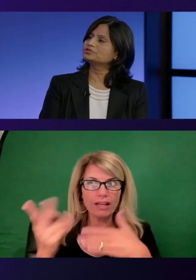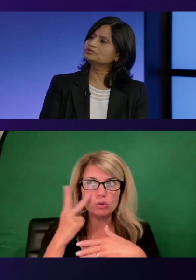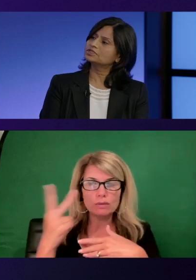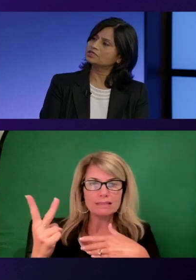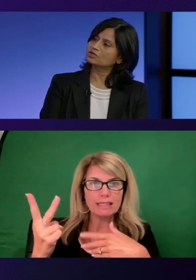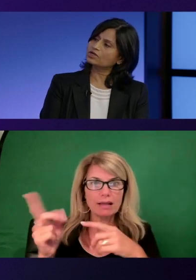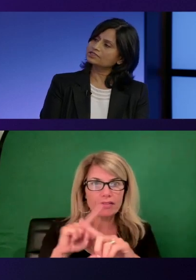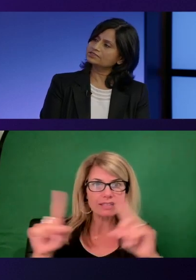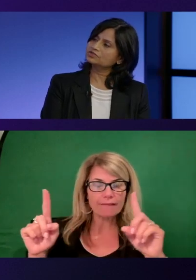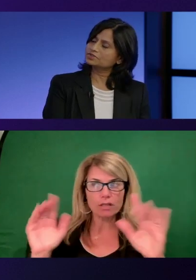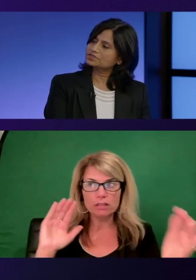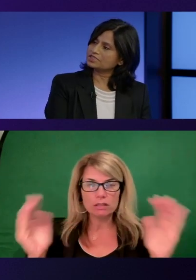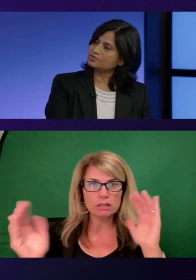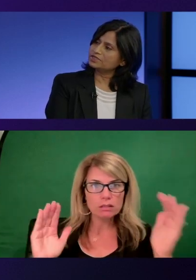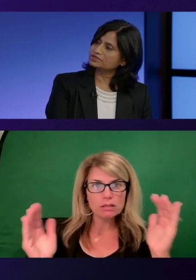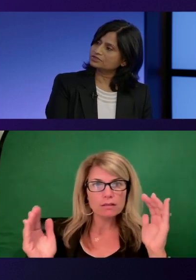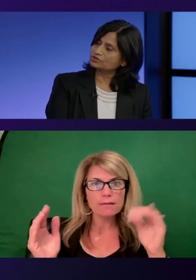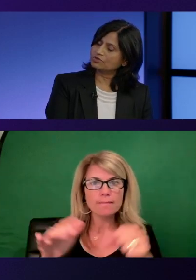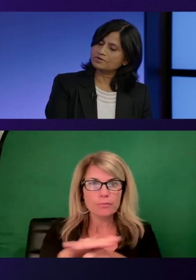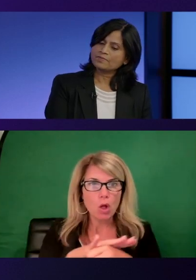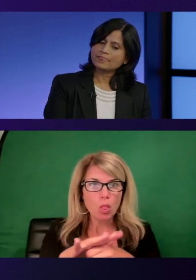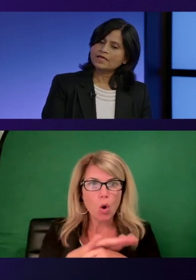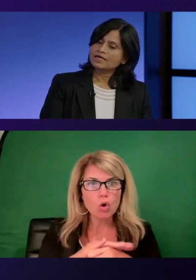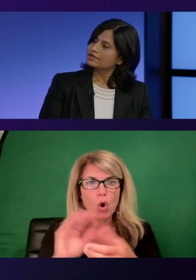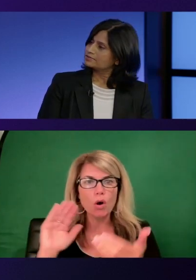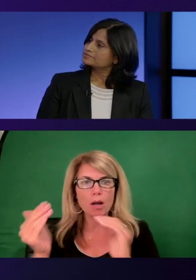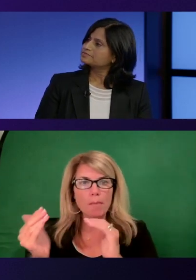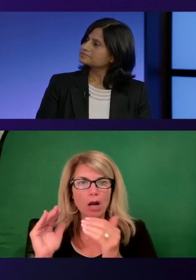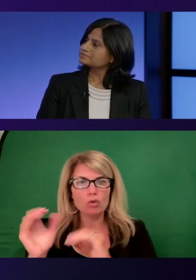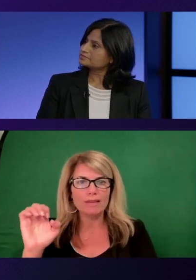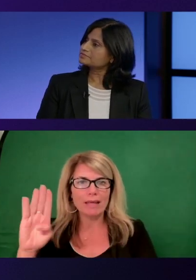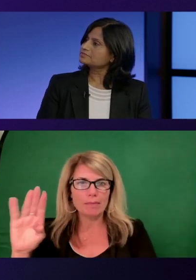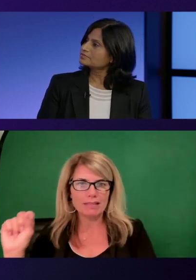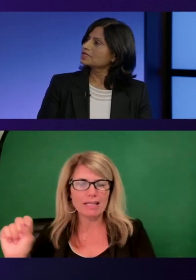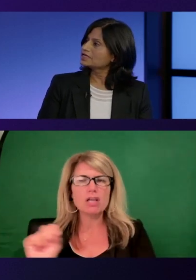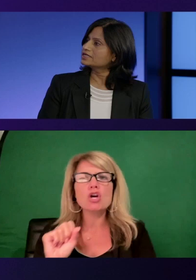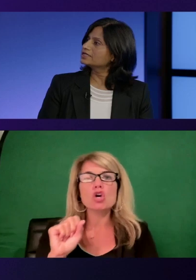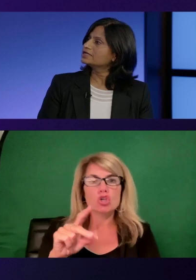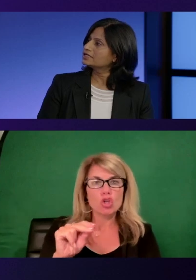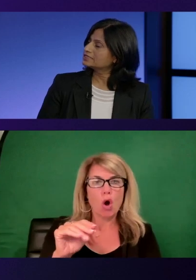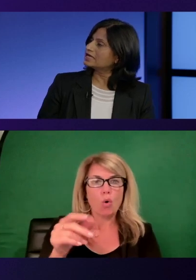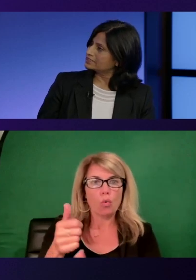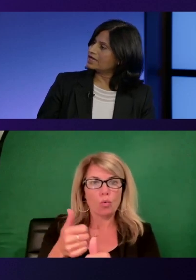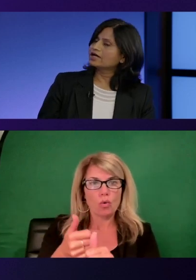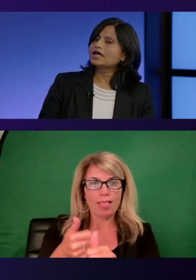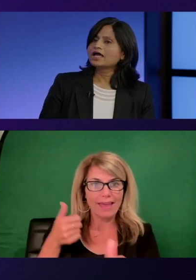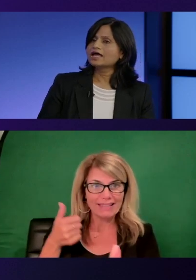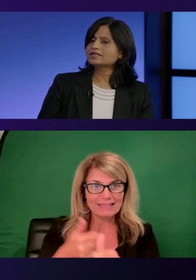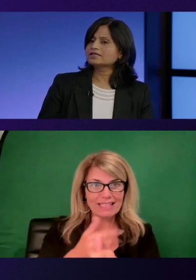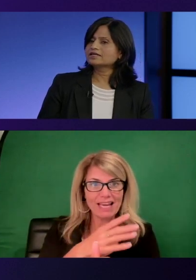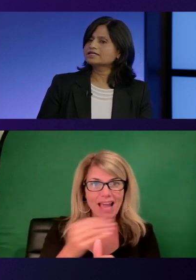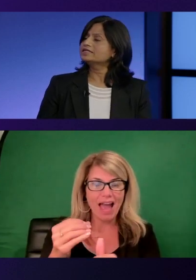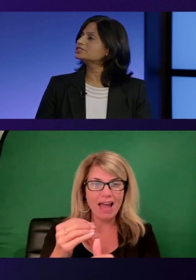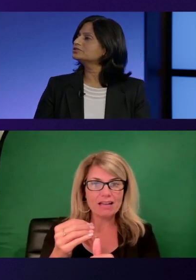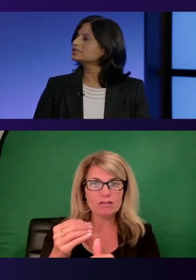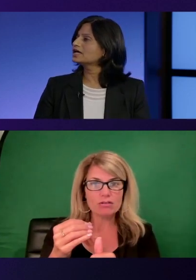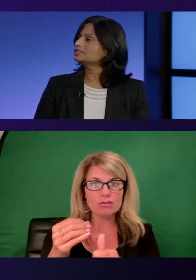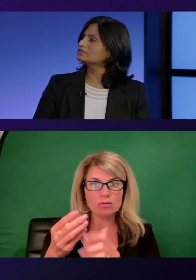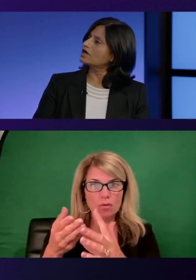they choose local instance versus EBS store? Yeah, so latency and throughput are key elements in that decision making. And